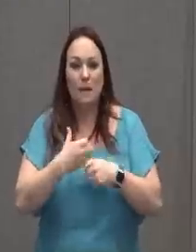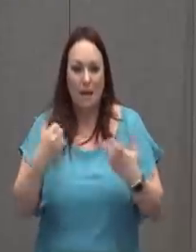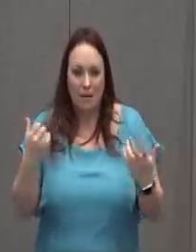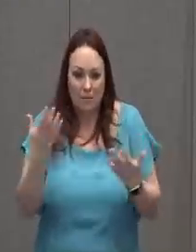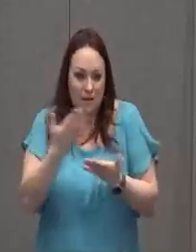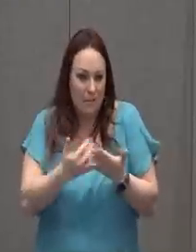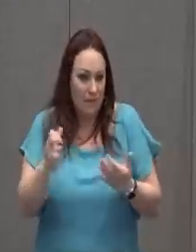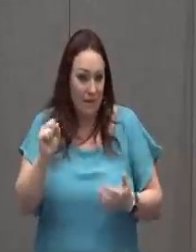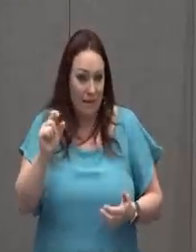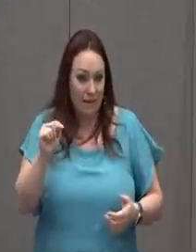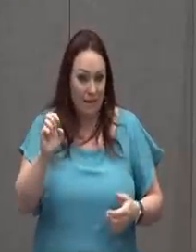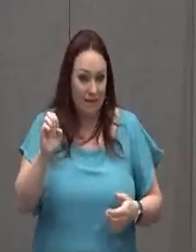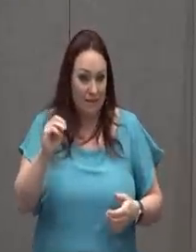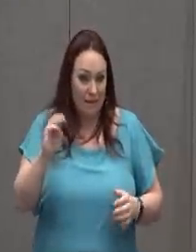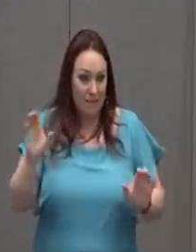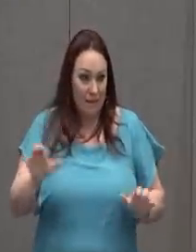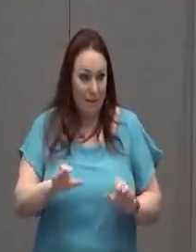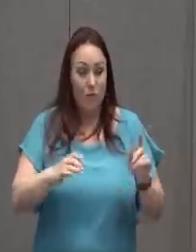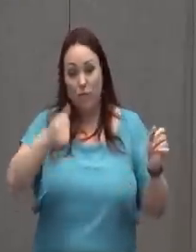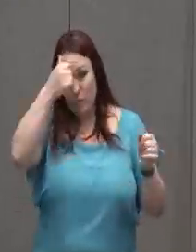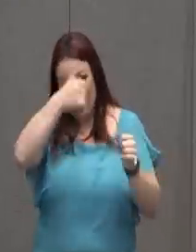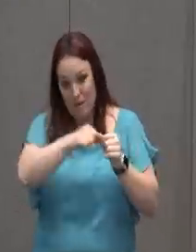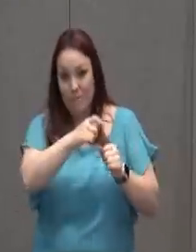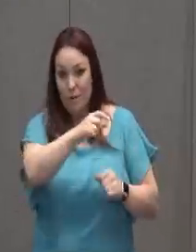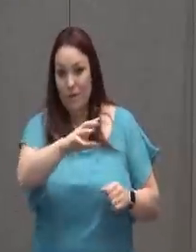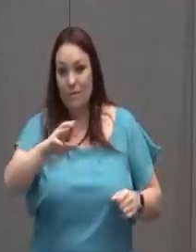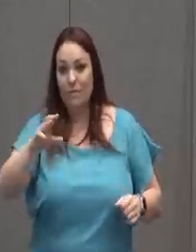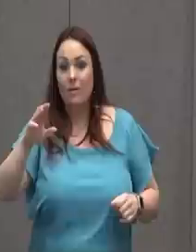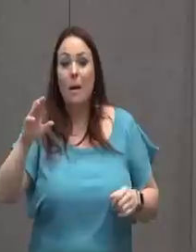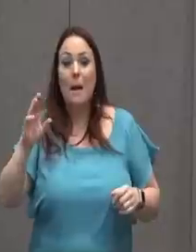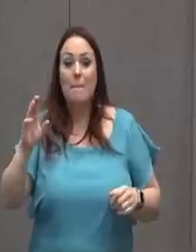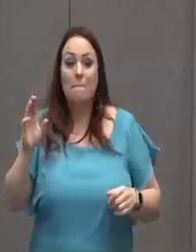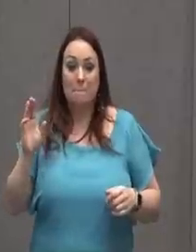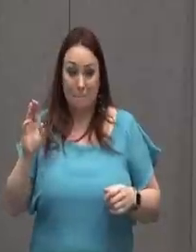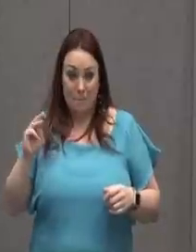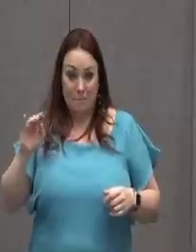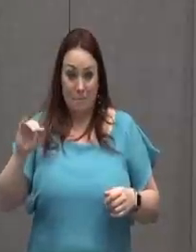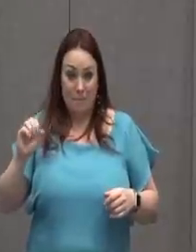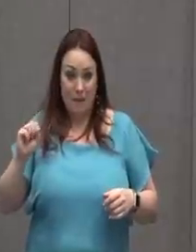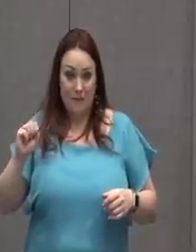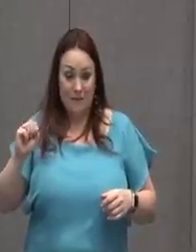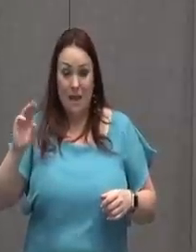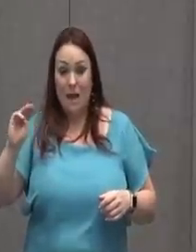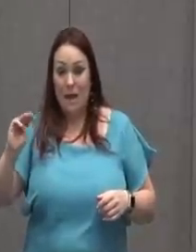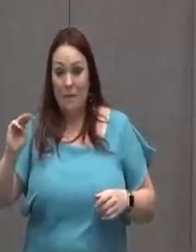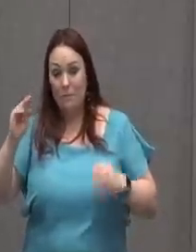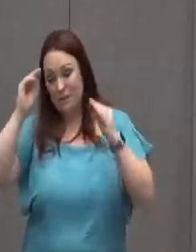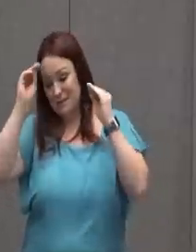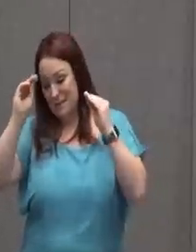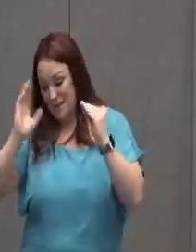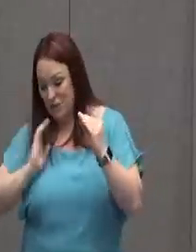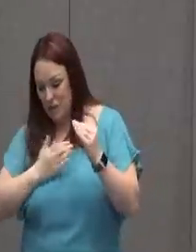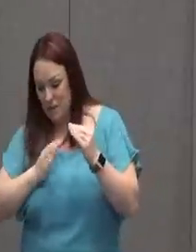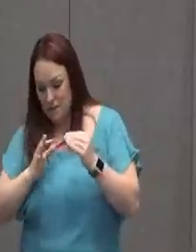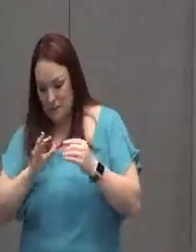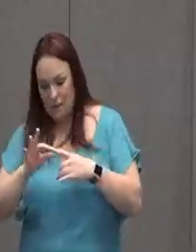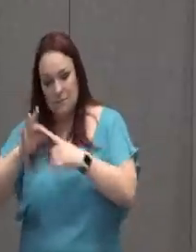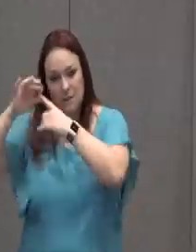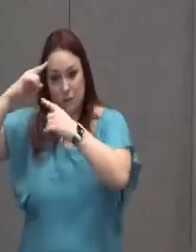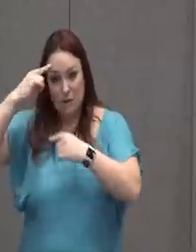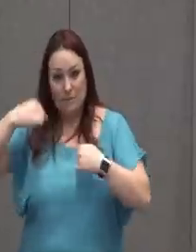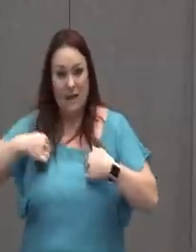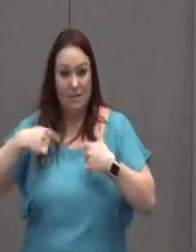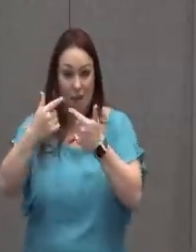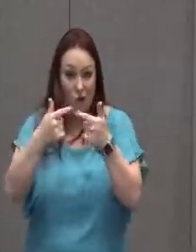activity. Remember, Ms. Martindale was teaching us, especially me, all of us, that all of our language